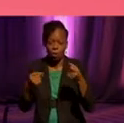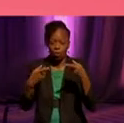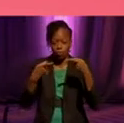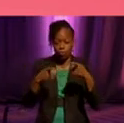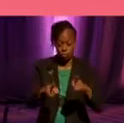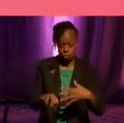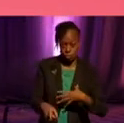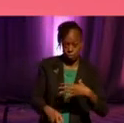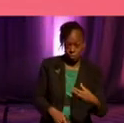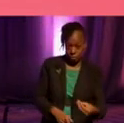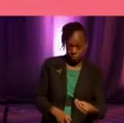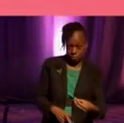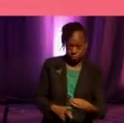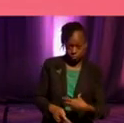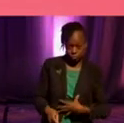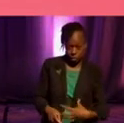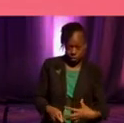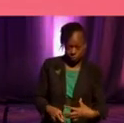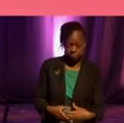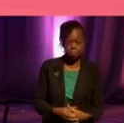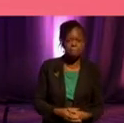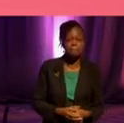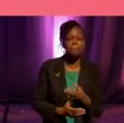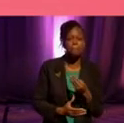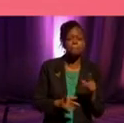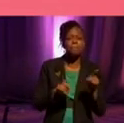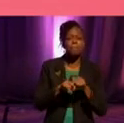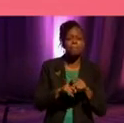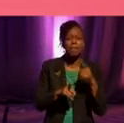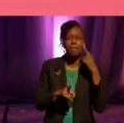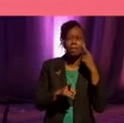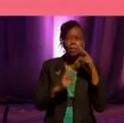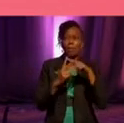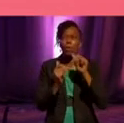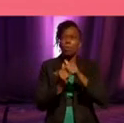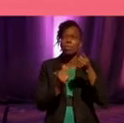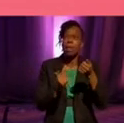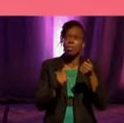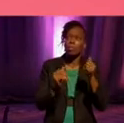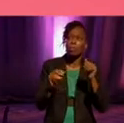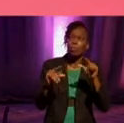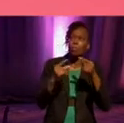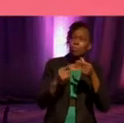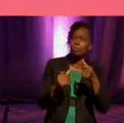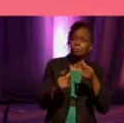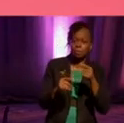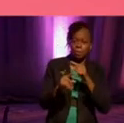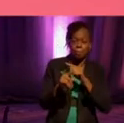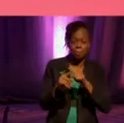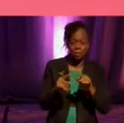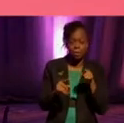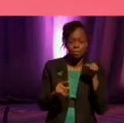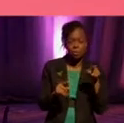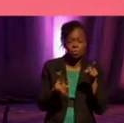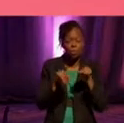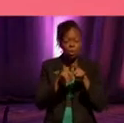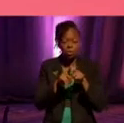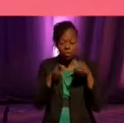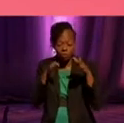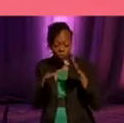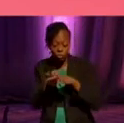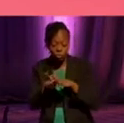with I believe it's the Black Mamas Coalition there, we are also looking at things